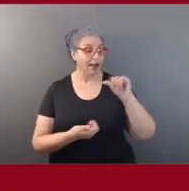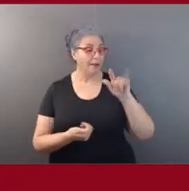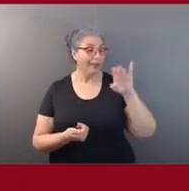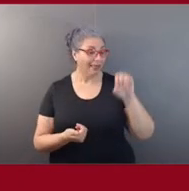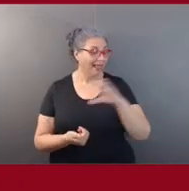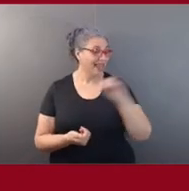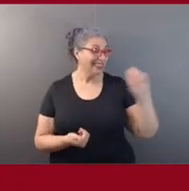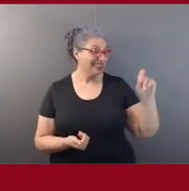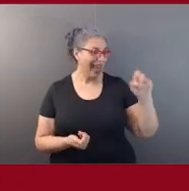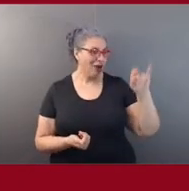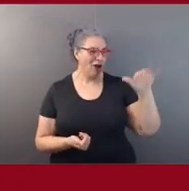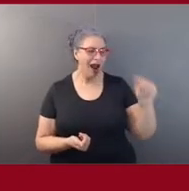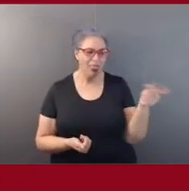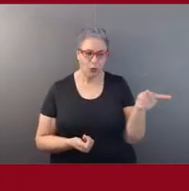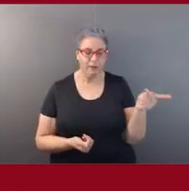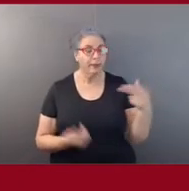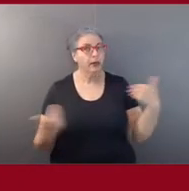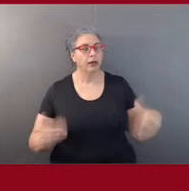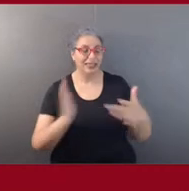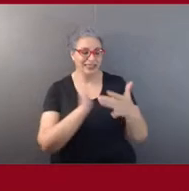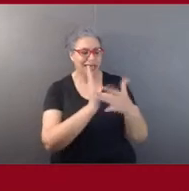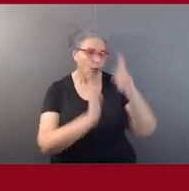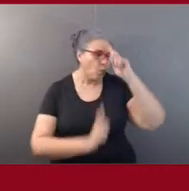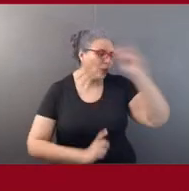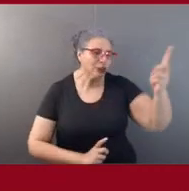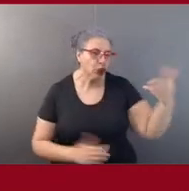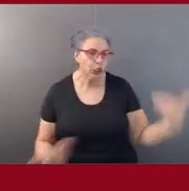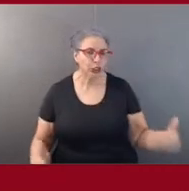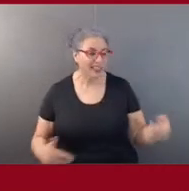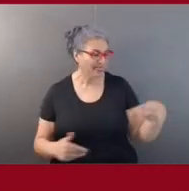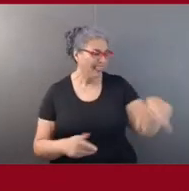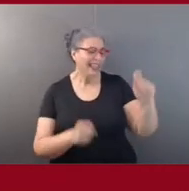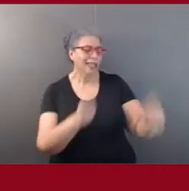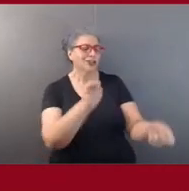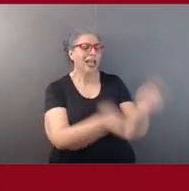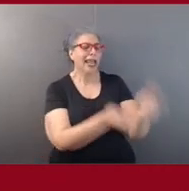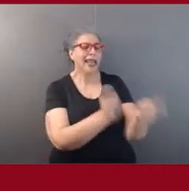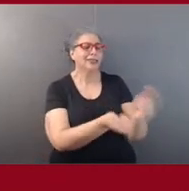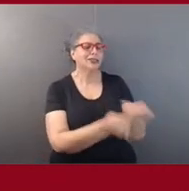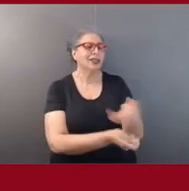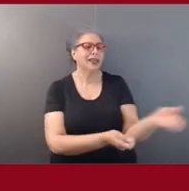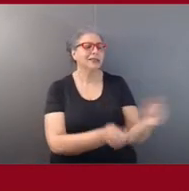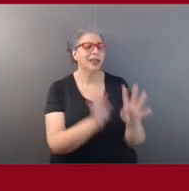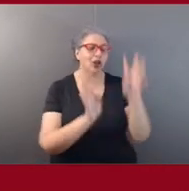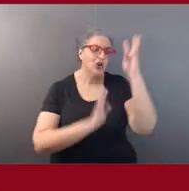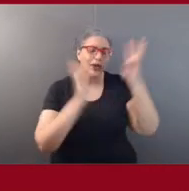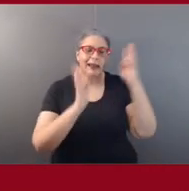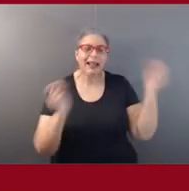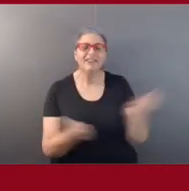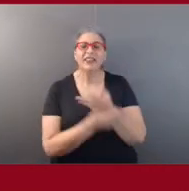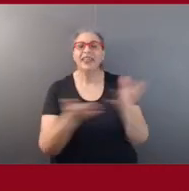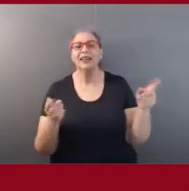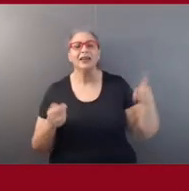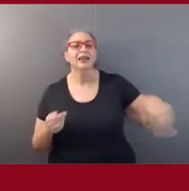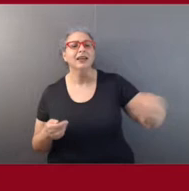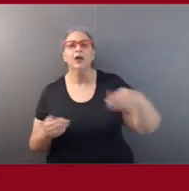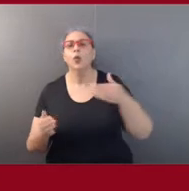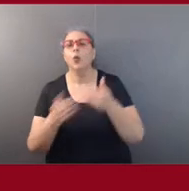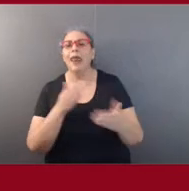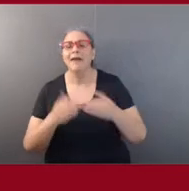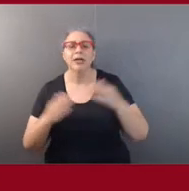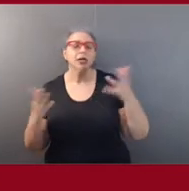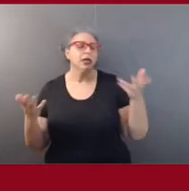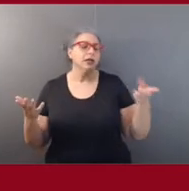are amazing tech wizards, they can change things and create all of the